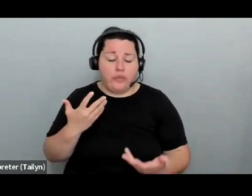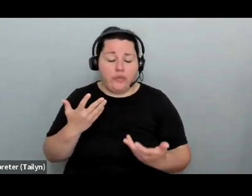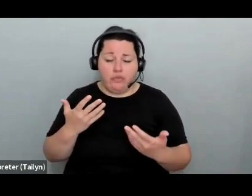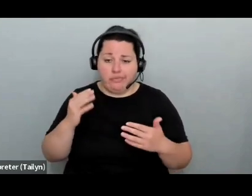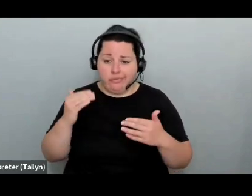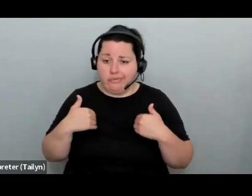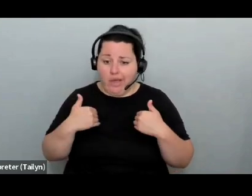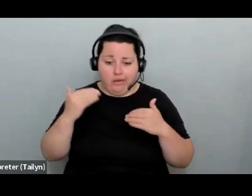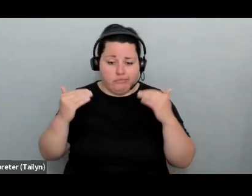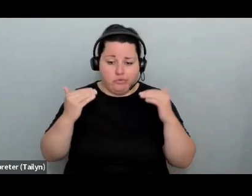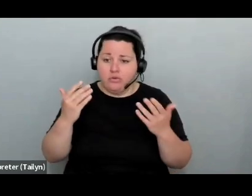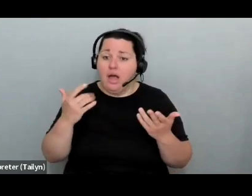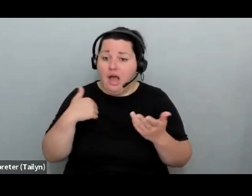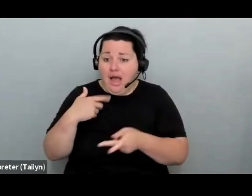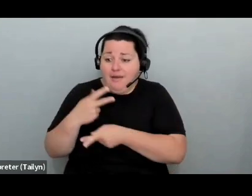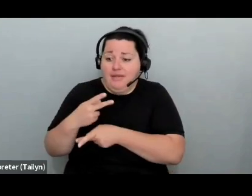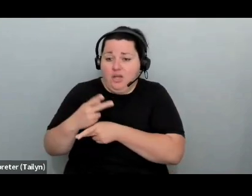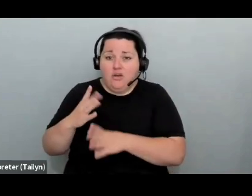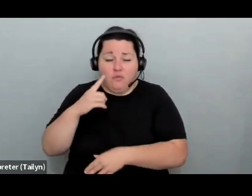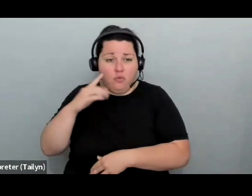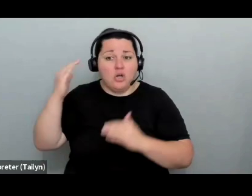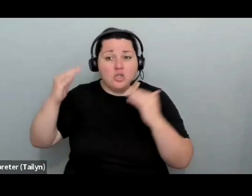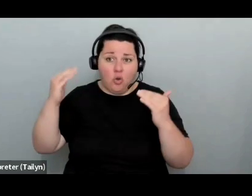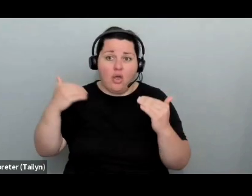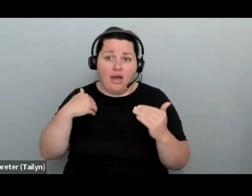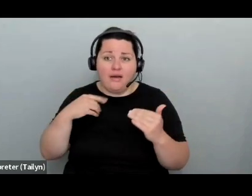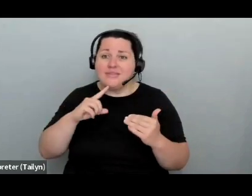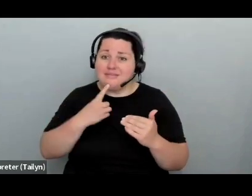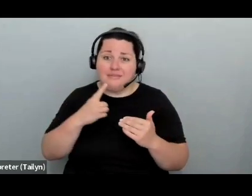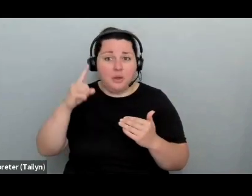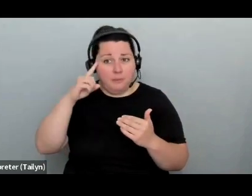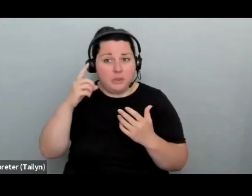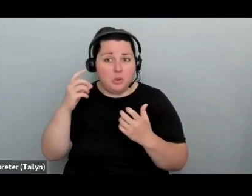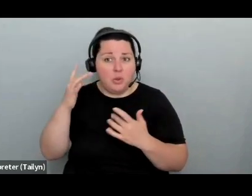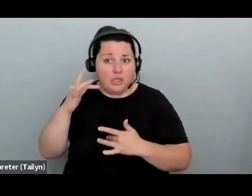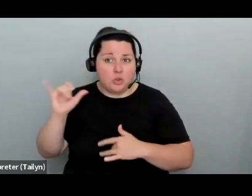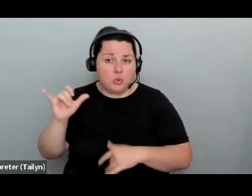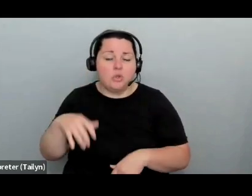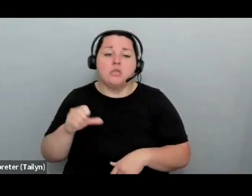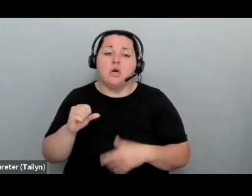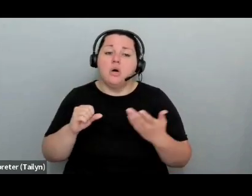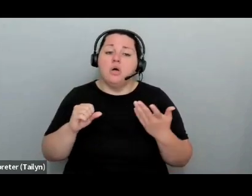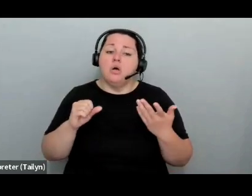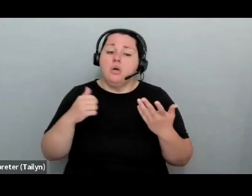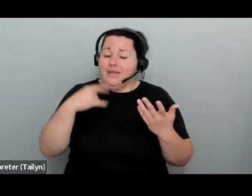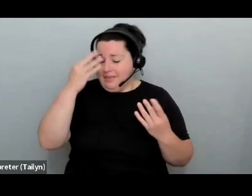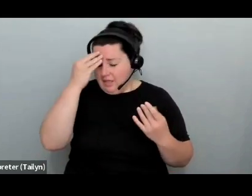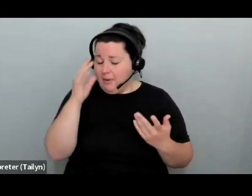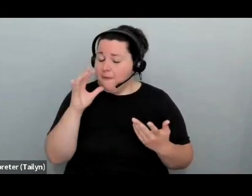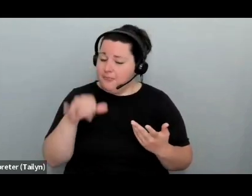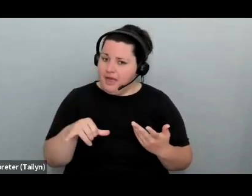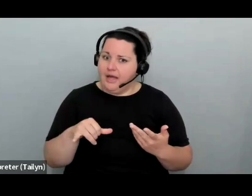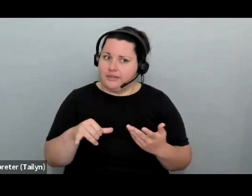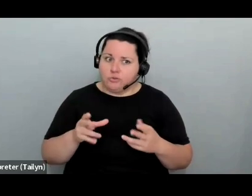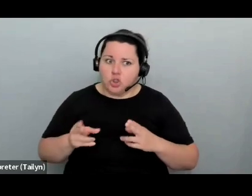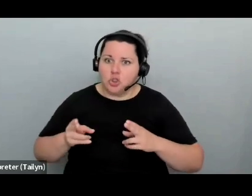I've been a caregiver for an adult who has severe mental illness. And so really when we think about the urgencies that come out of